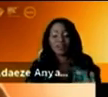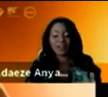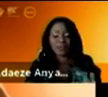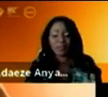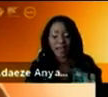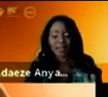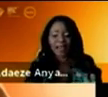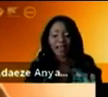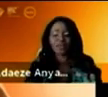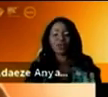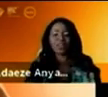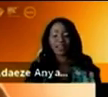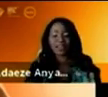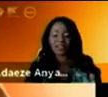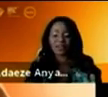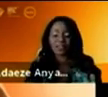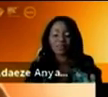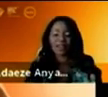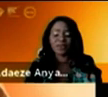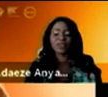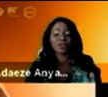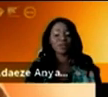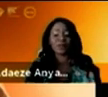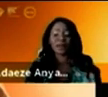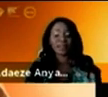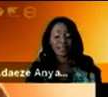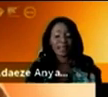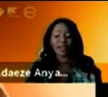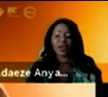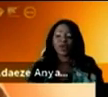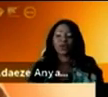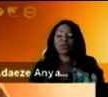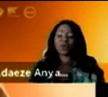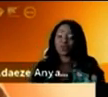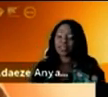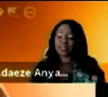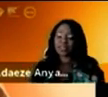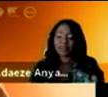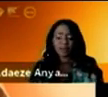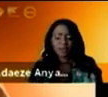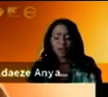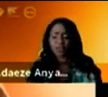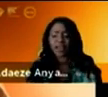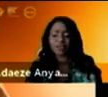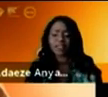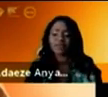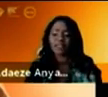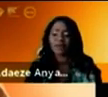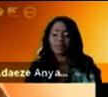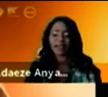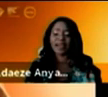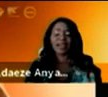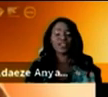honor a very great man and honor the legacy of this man, Dr. Babacar Ndiaye, who was a former president of the